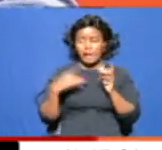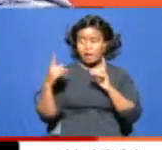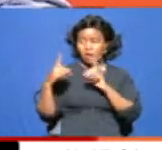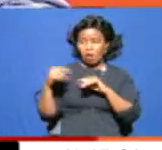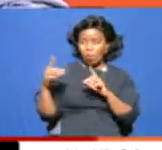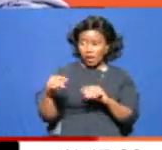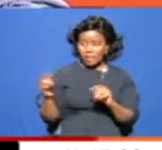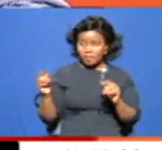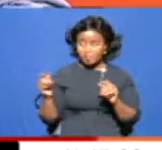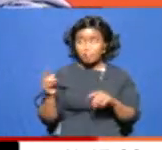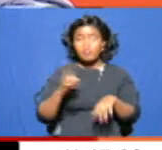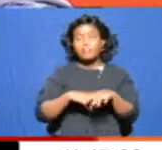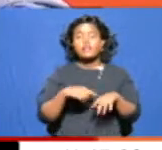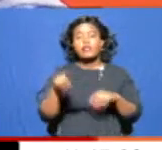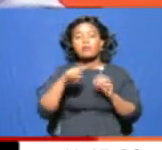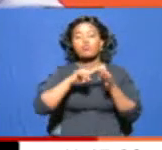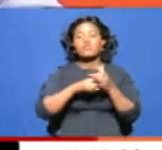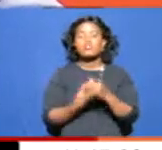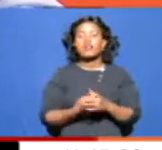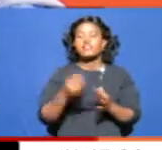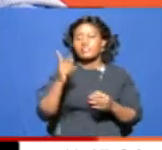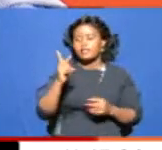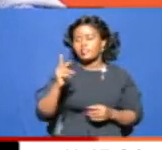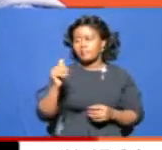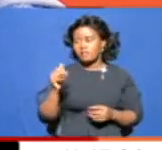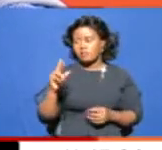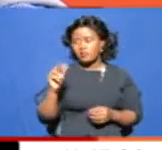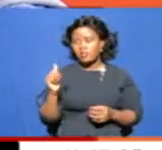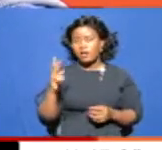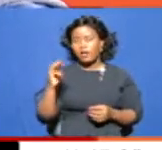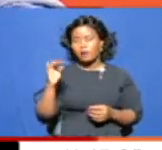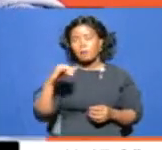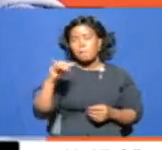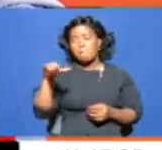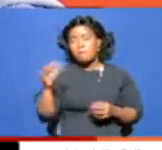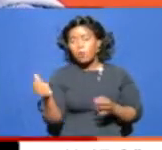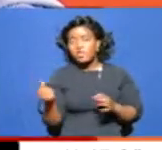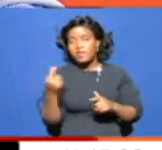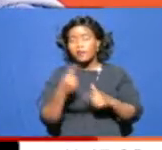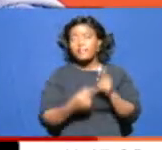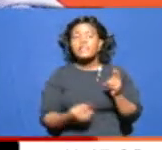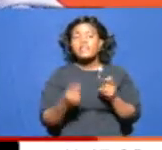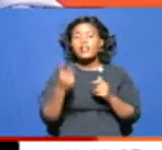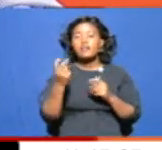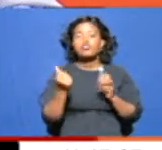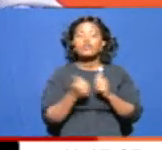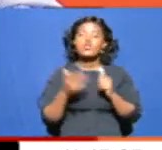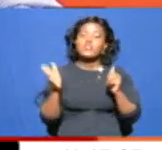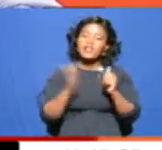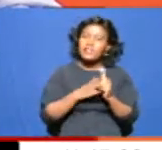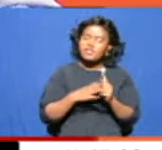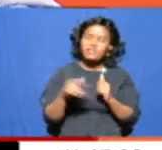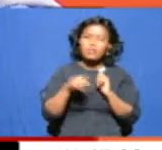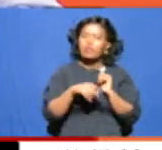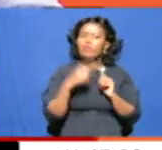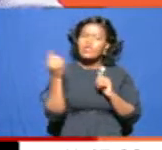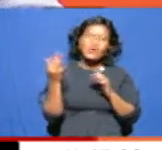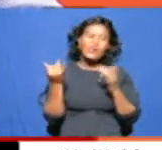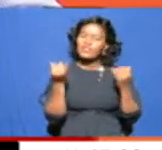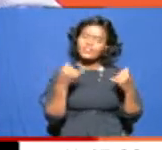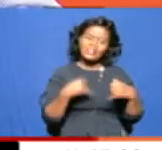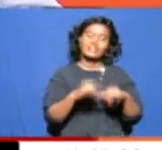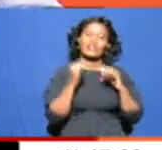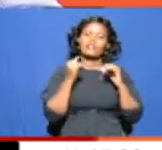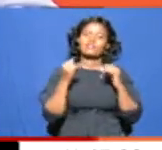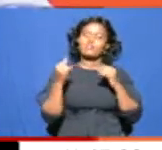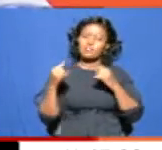when we started the Karamoja Super Cup in 2019, that was our first edition, we were testing the waters. So we only focused